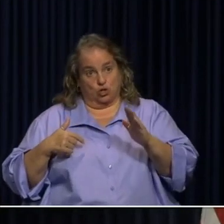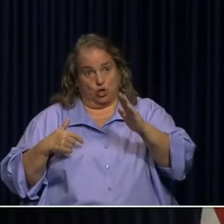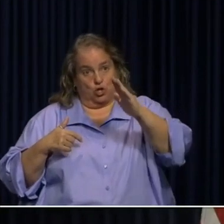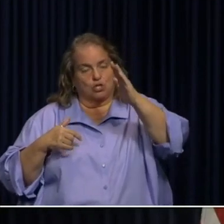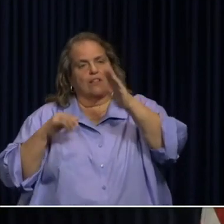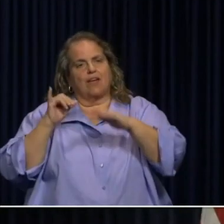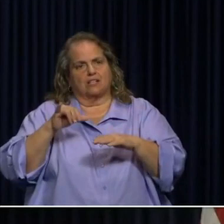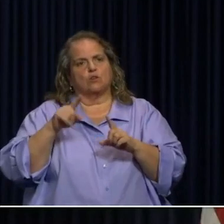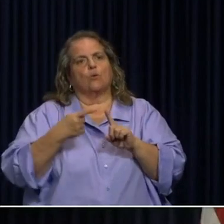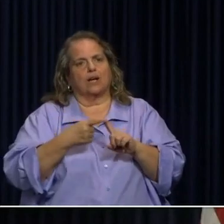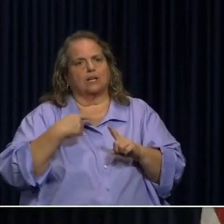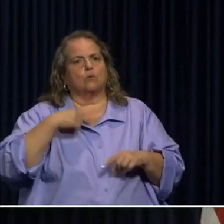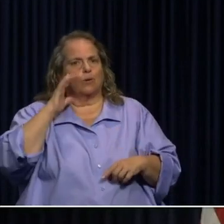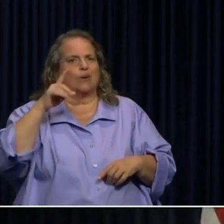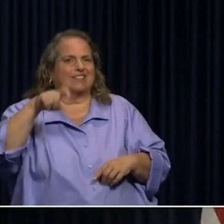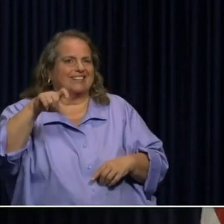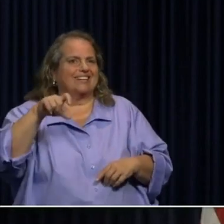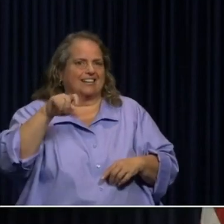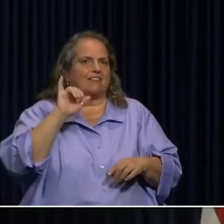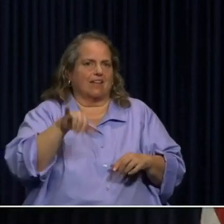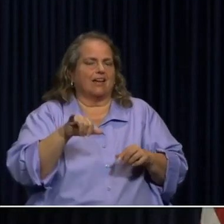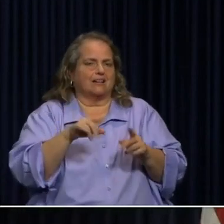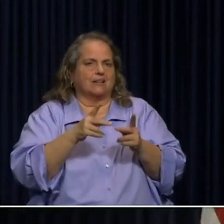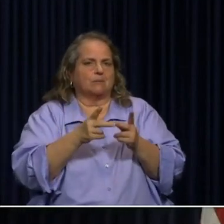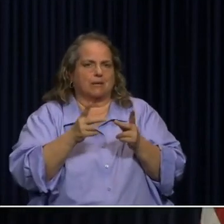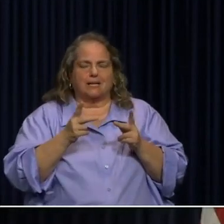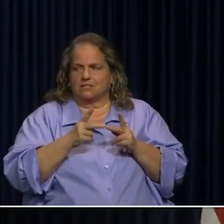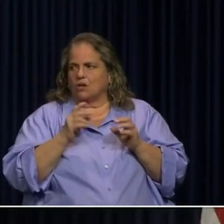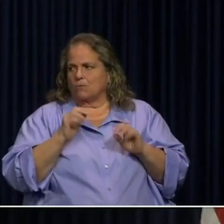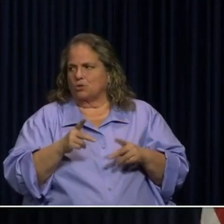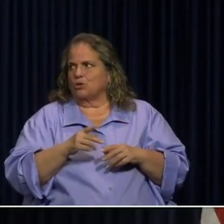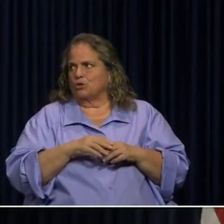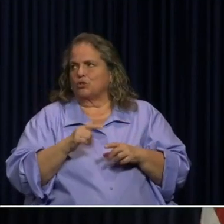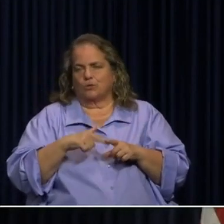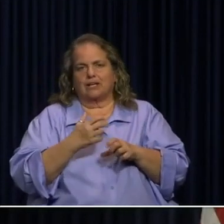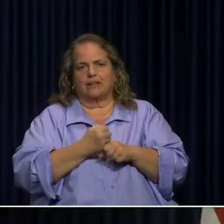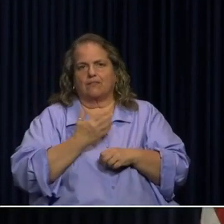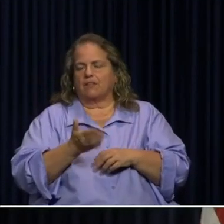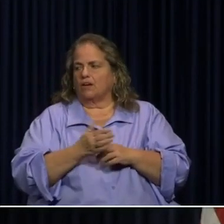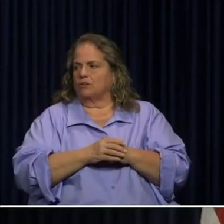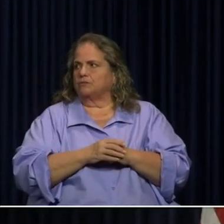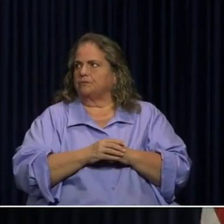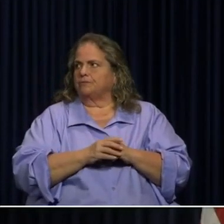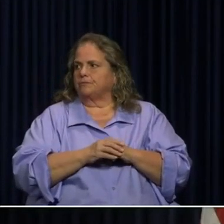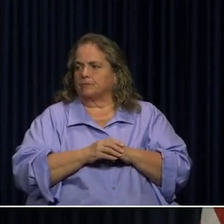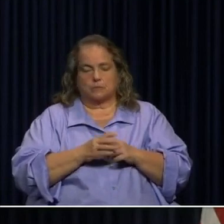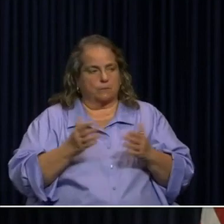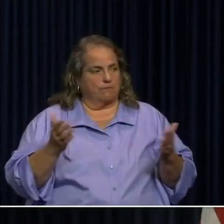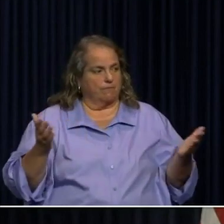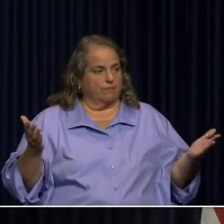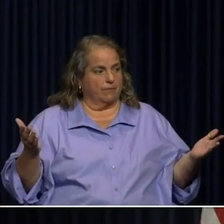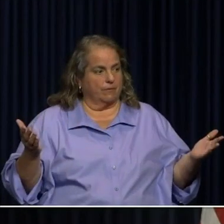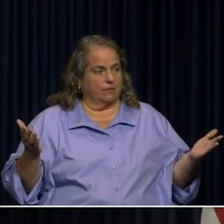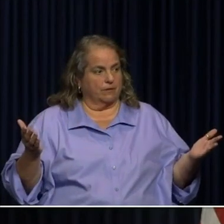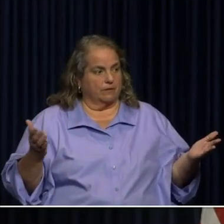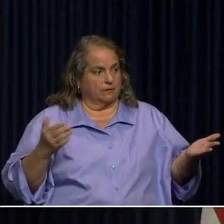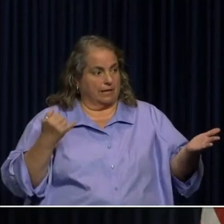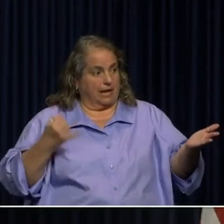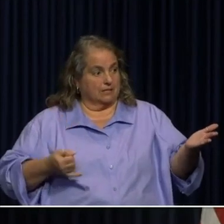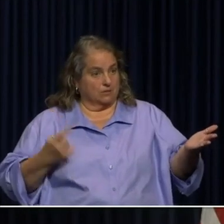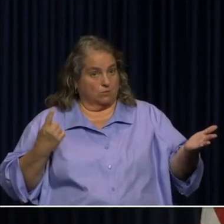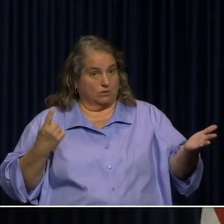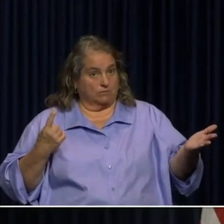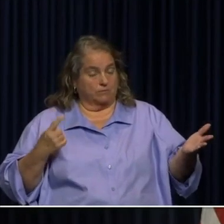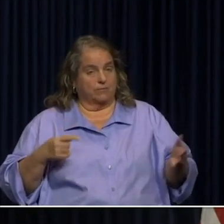that'll be when we have the opportunity to get there. Other Joe, one last one.